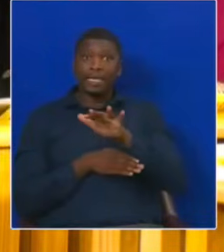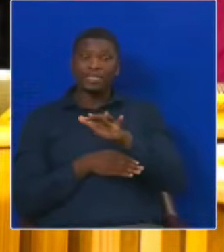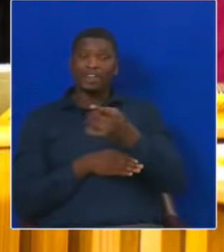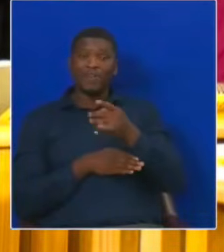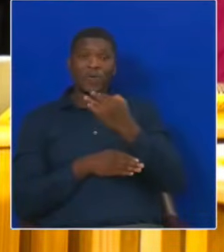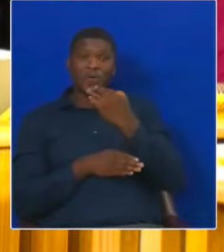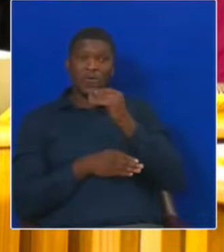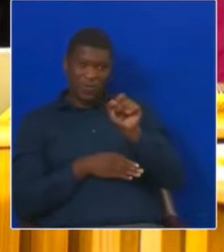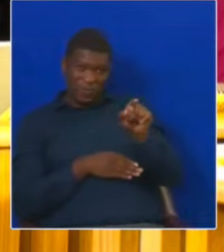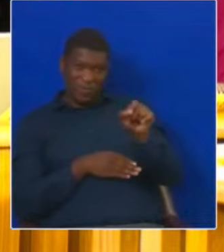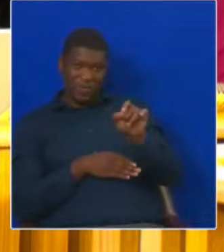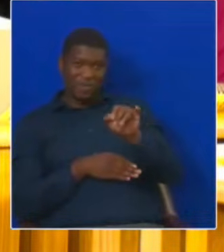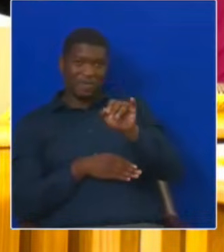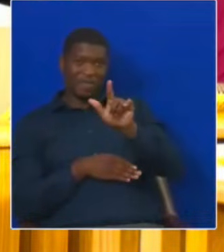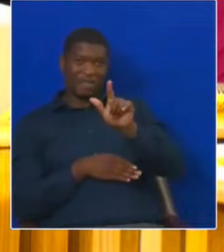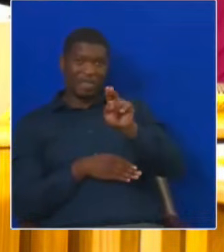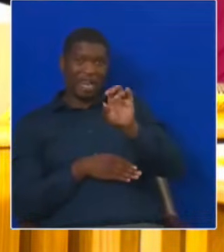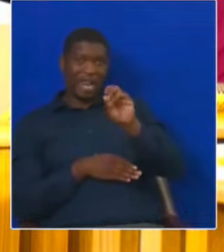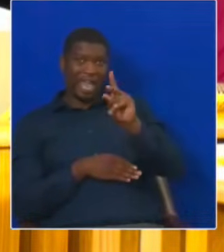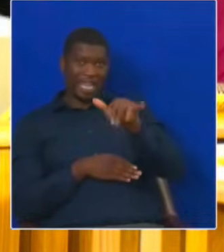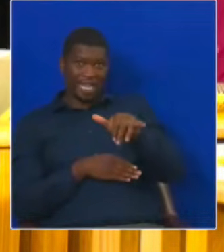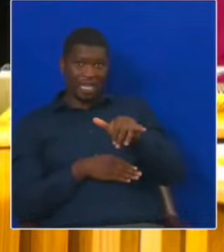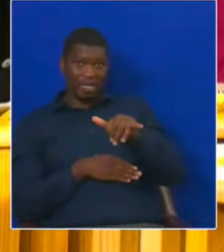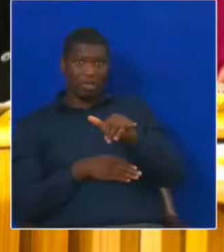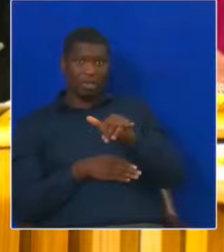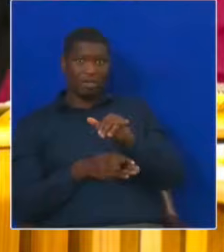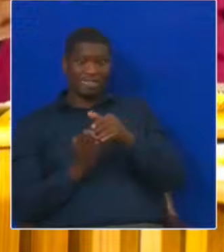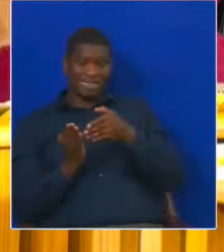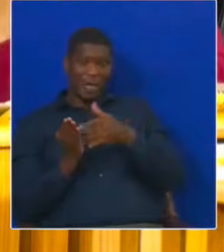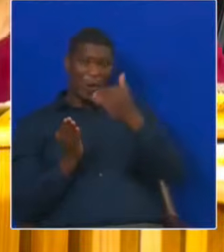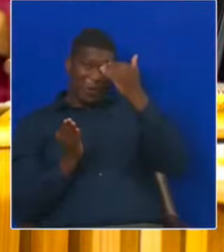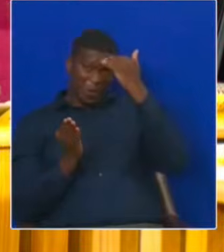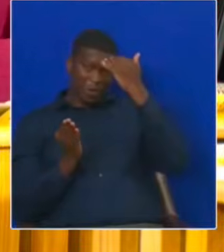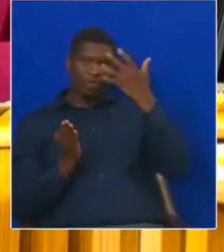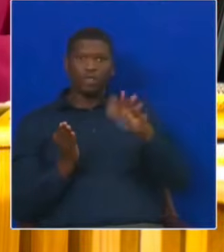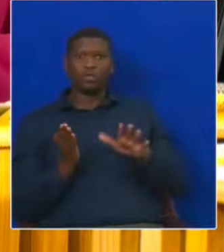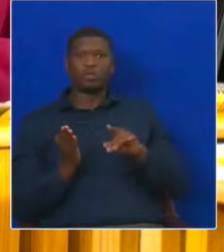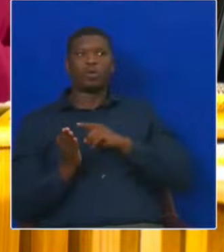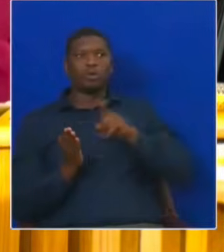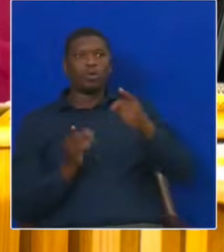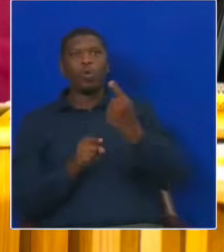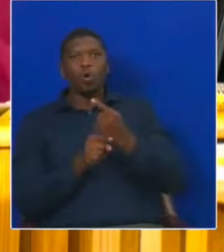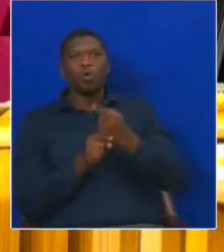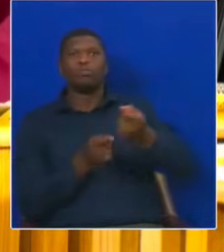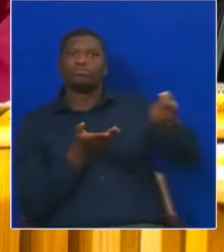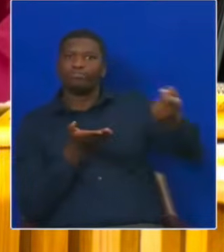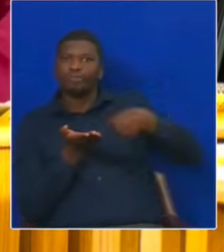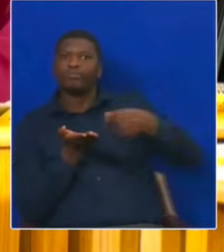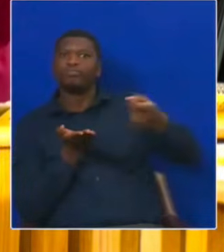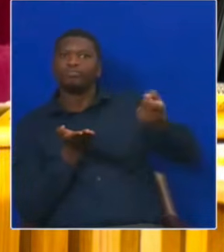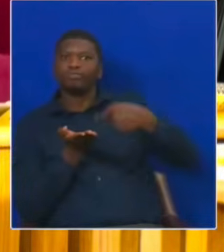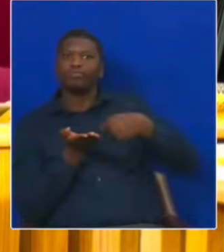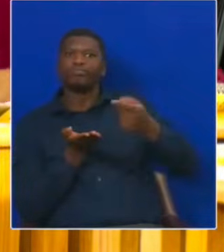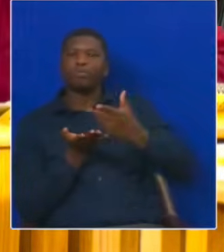Lakimulive, meaning that she at all times knew where Lakimulive was.